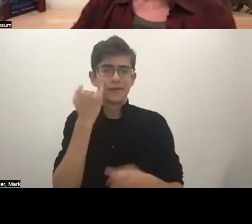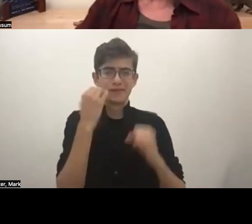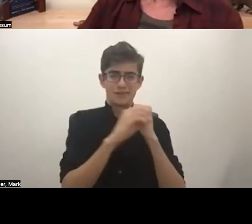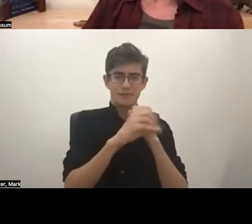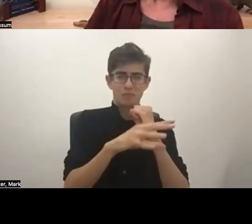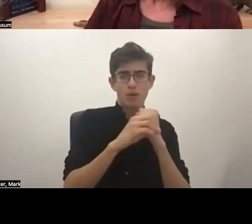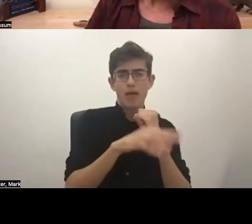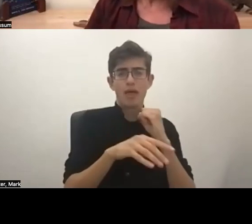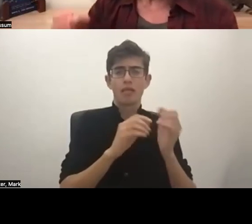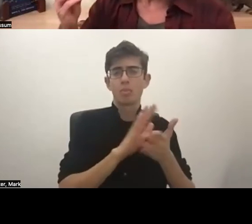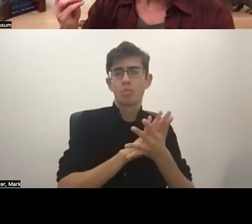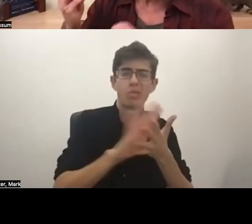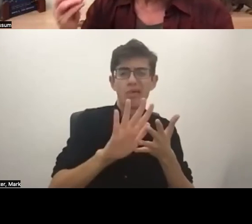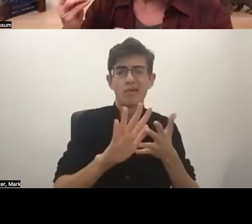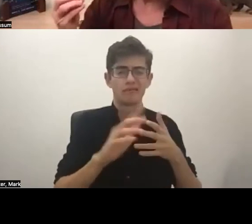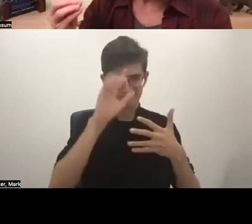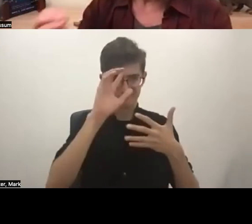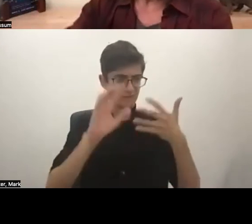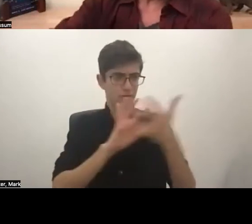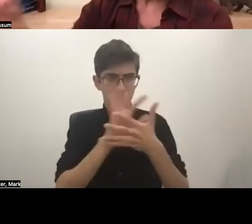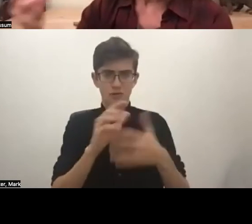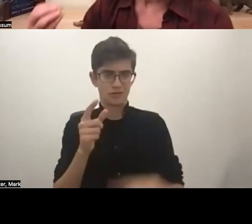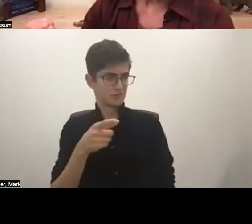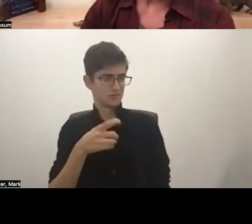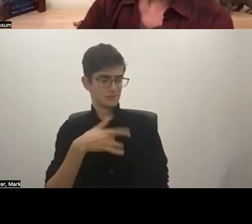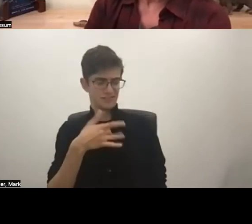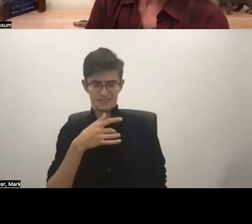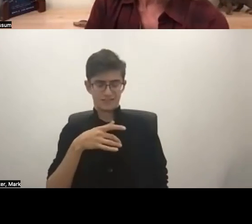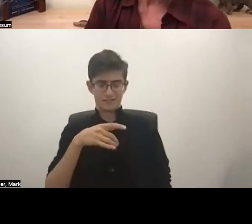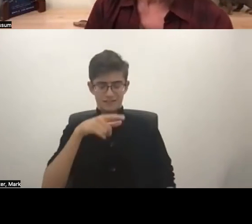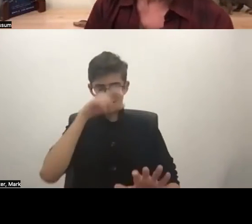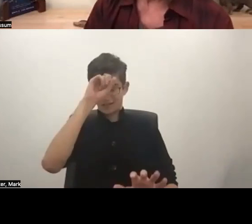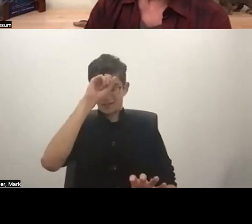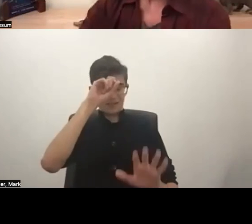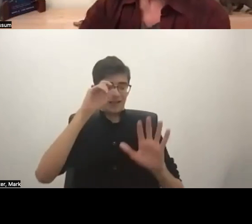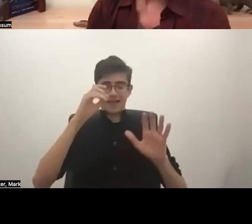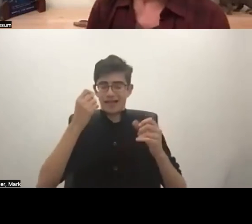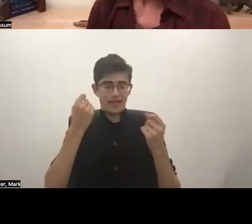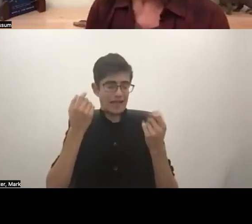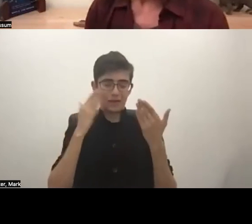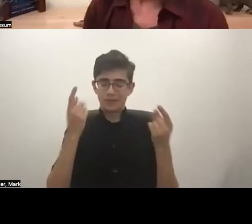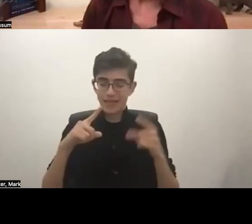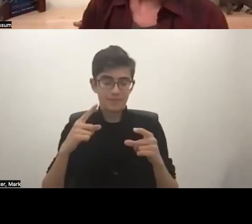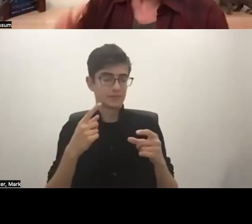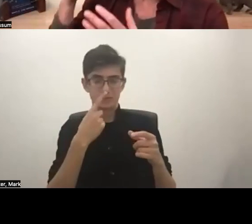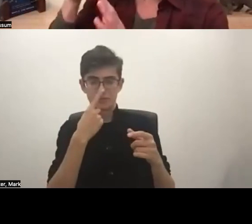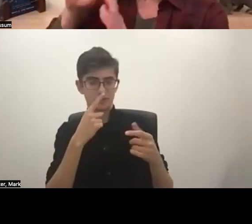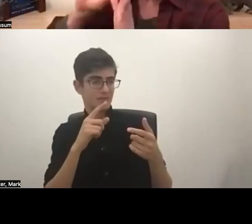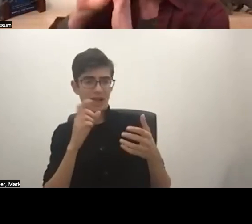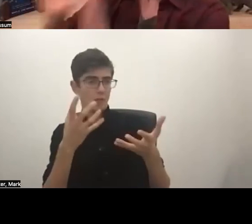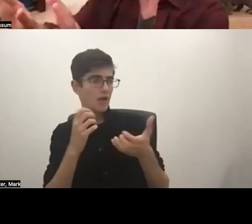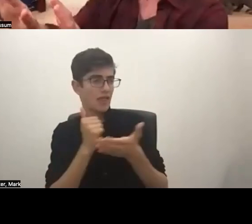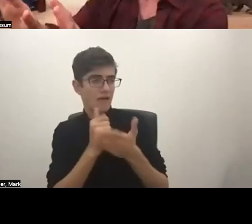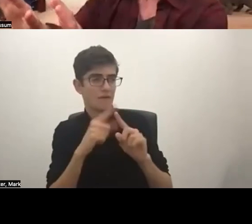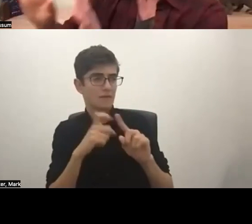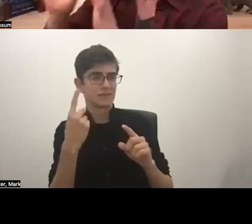confusion, or you feel like you need that extra assistance of somebody who's worked with this kind of amendment or has the expertise to help